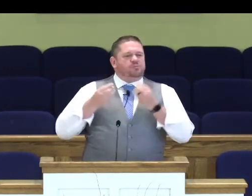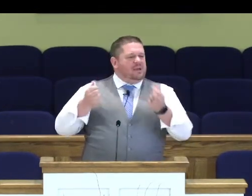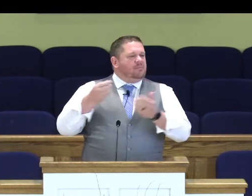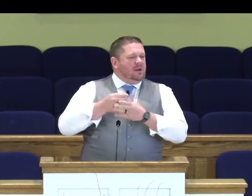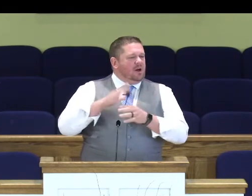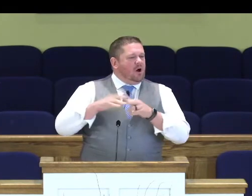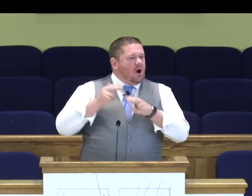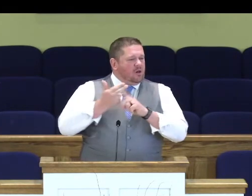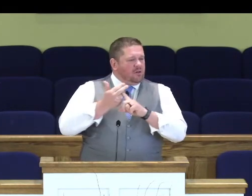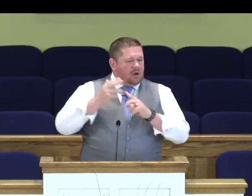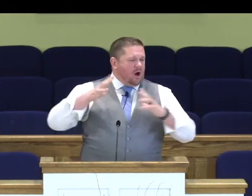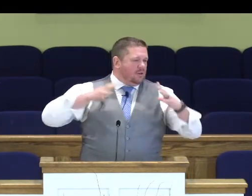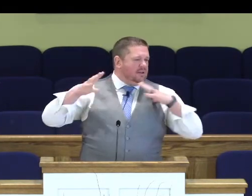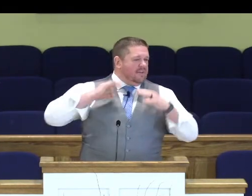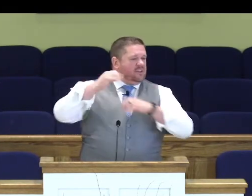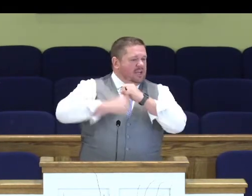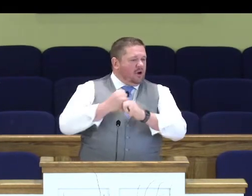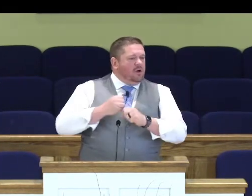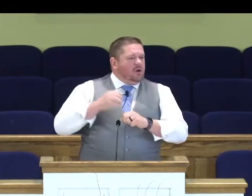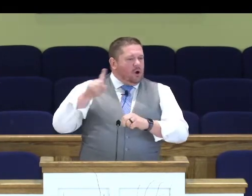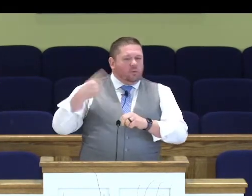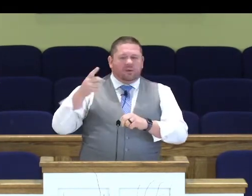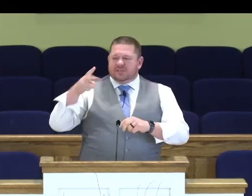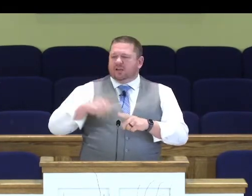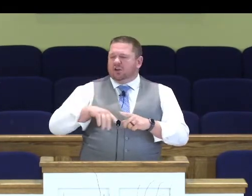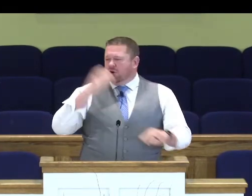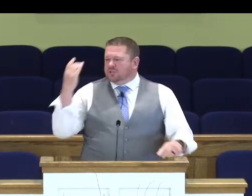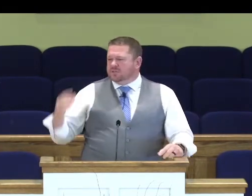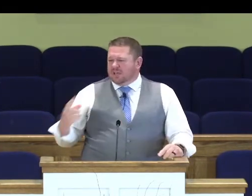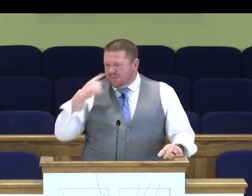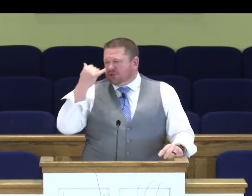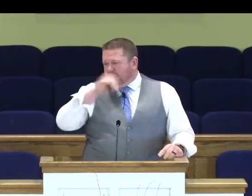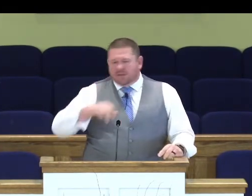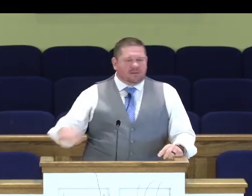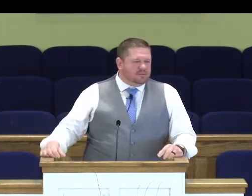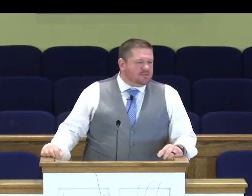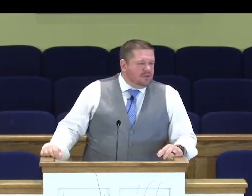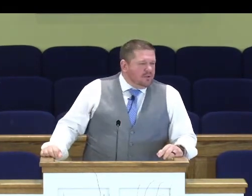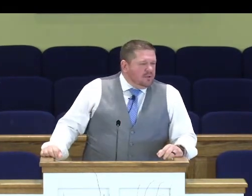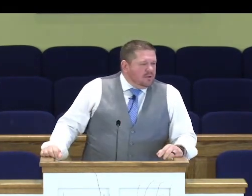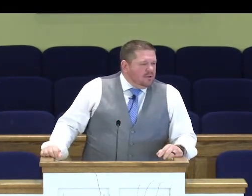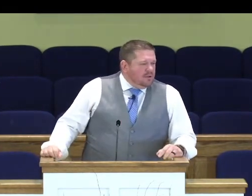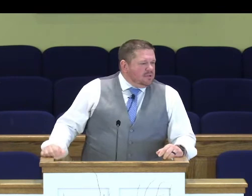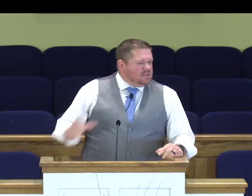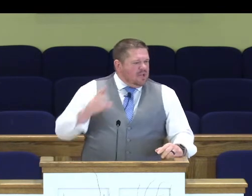most spent money on holiday of the year, only second to Christmas. I think that's ridiculous.